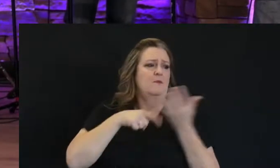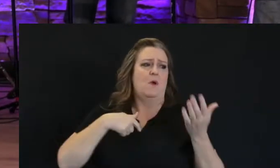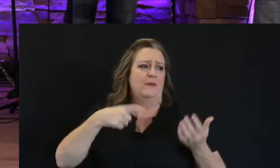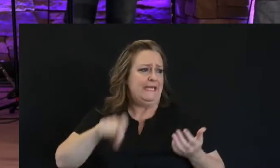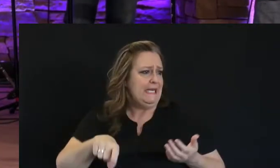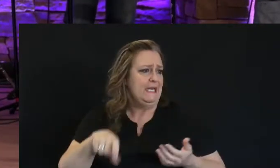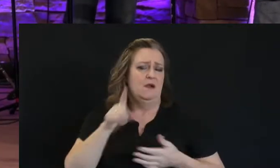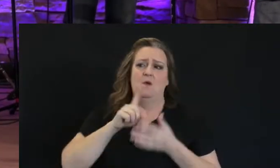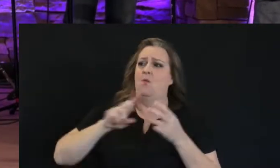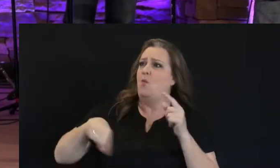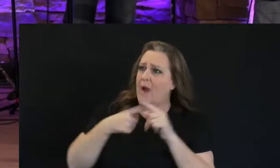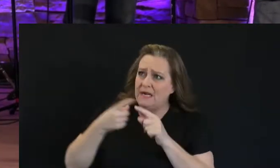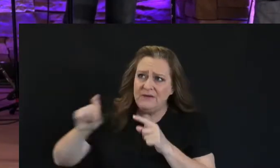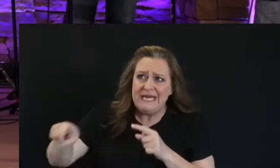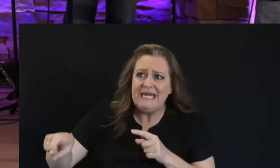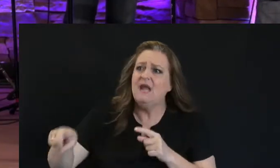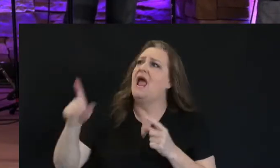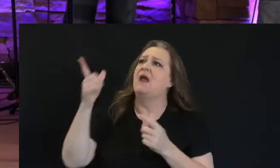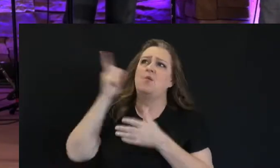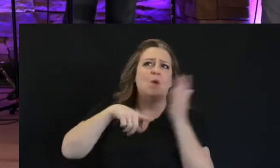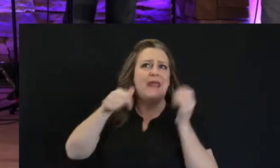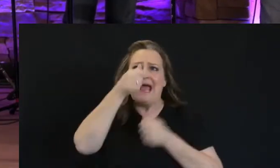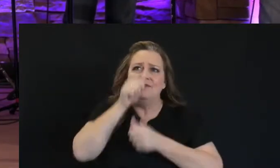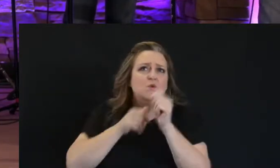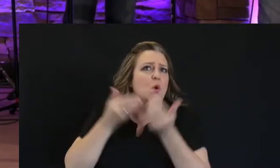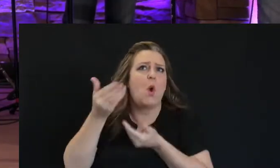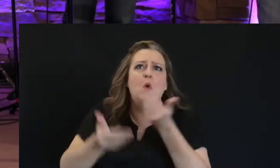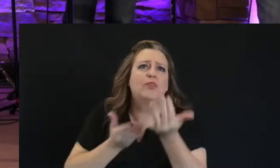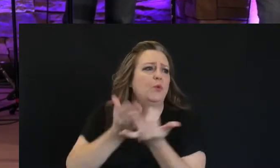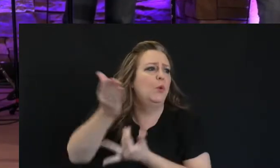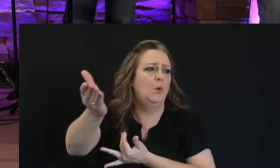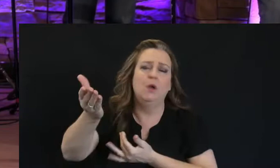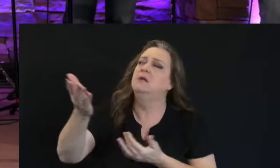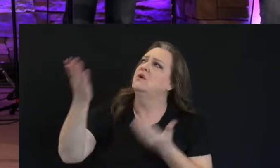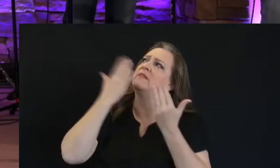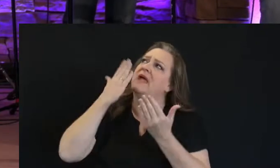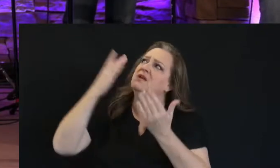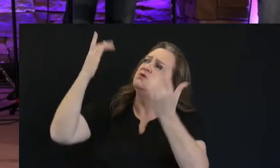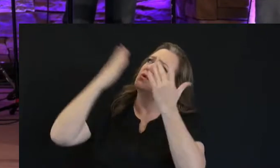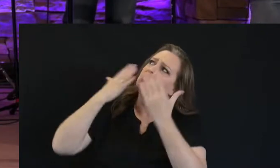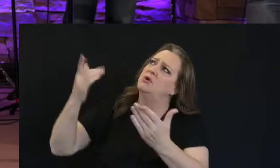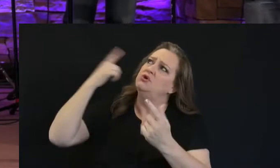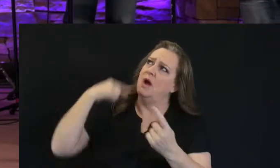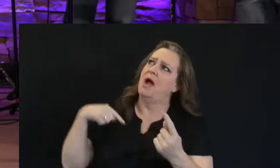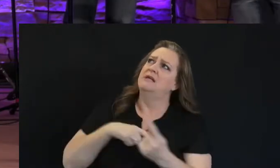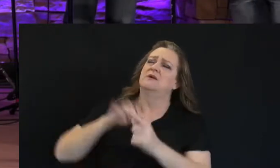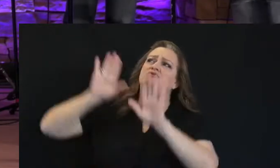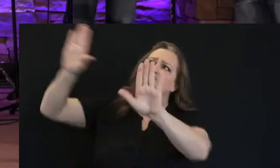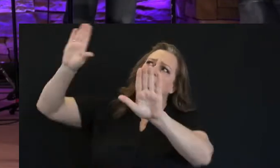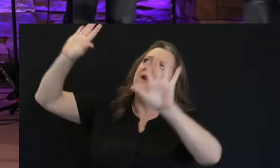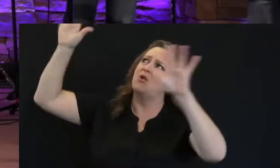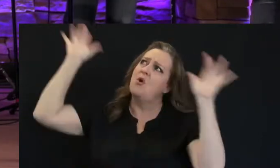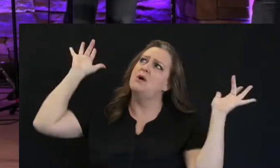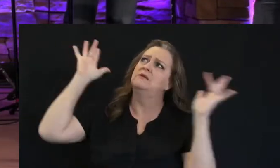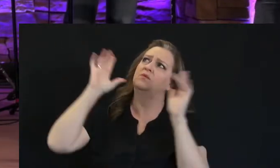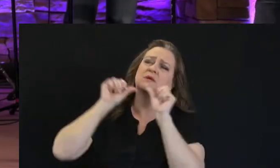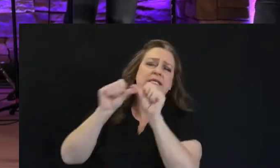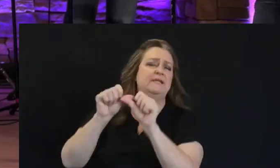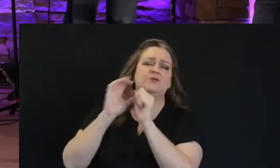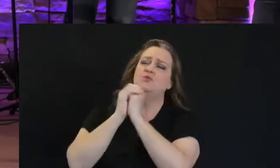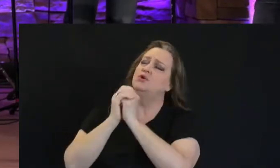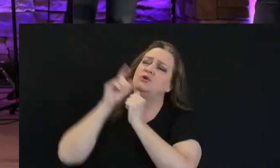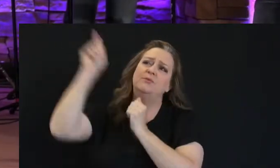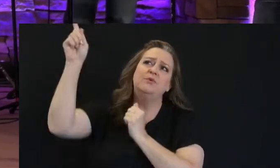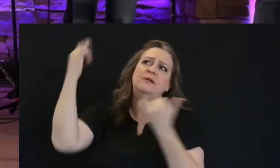need it and what we need to go through. So God, we just thank you that you are so good to us, that you are so great and glorious. And we just want to continue to worship you now, Lord, because